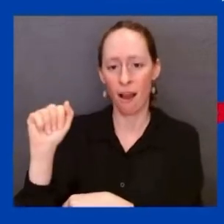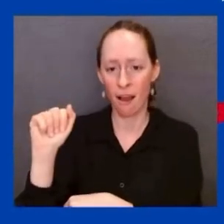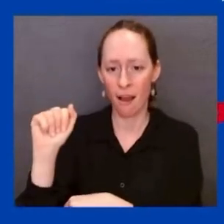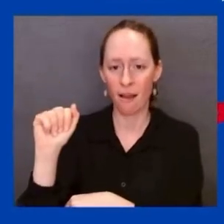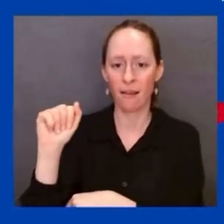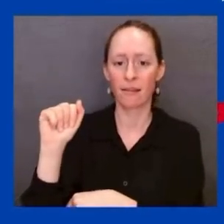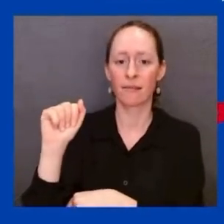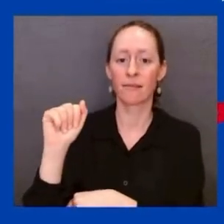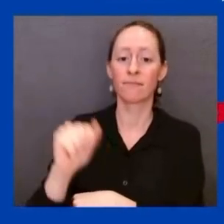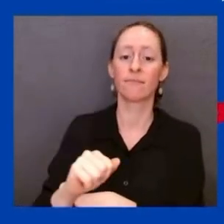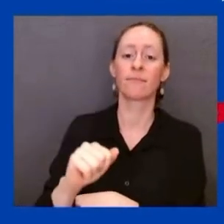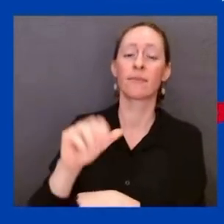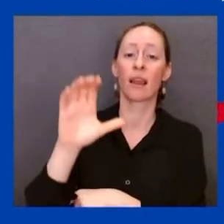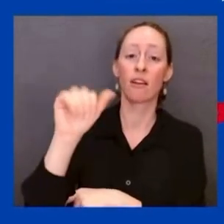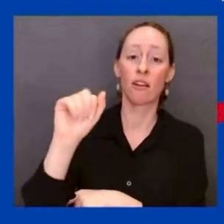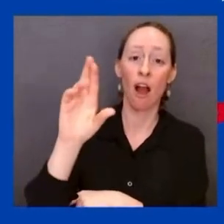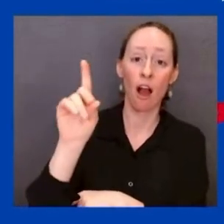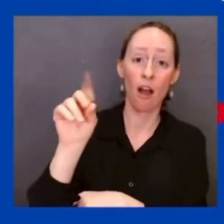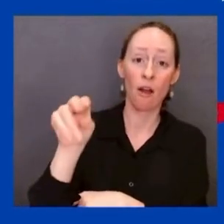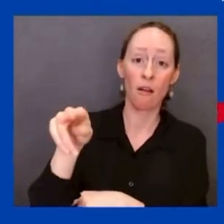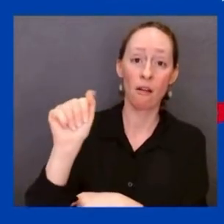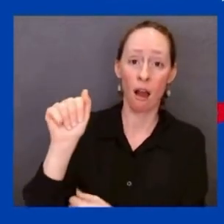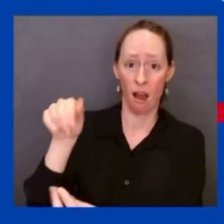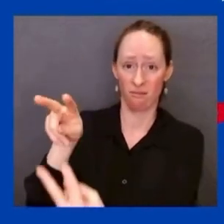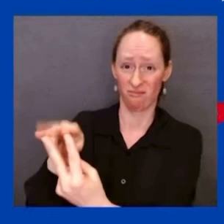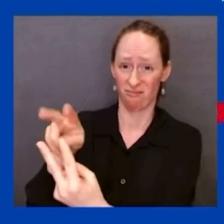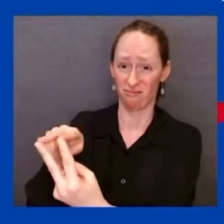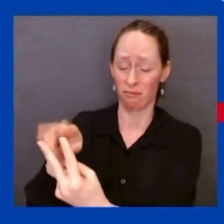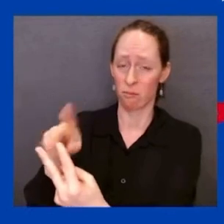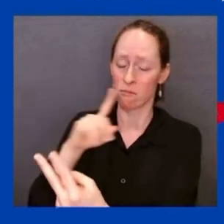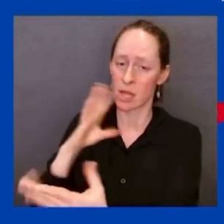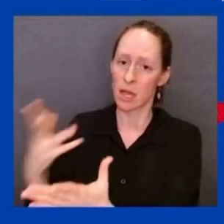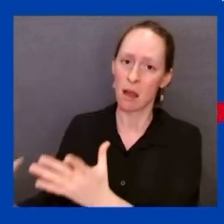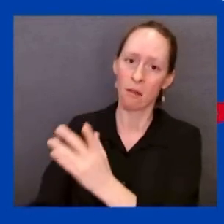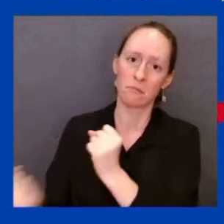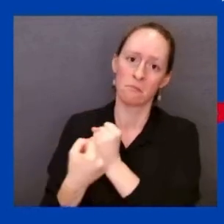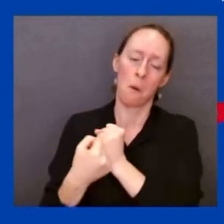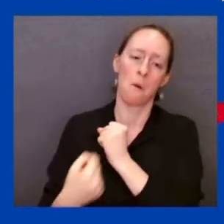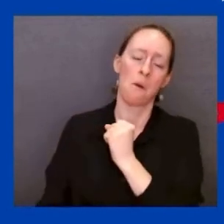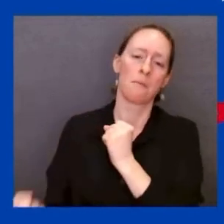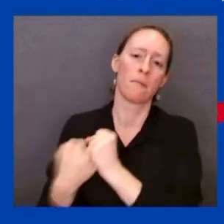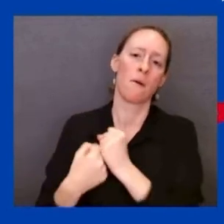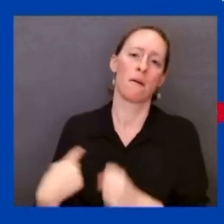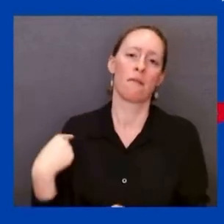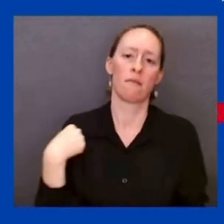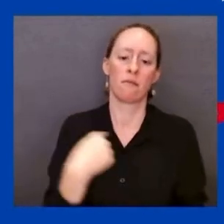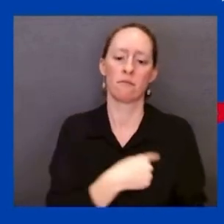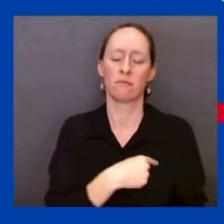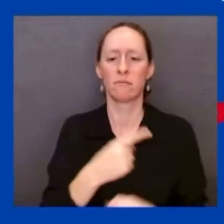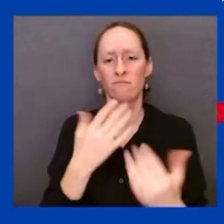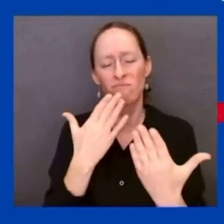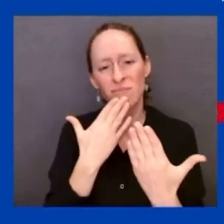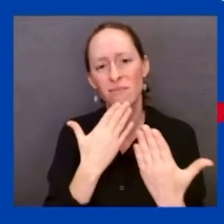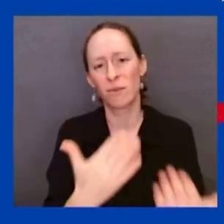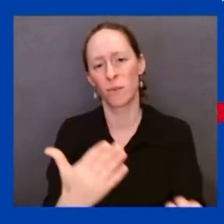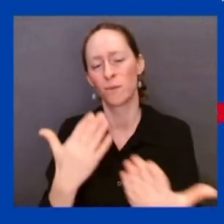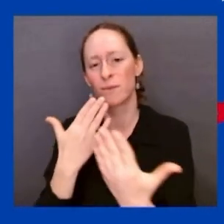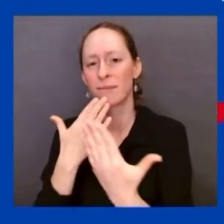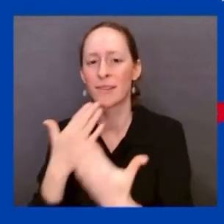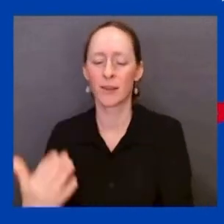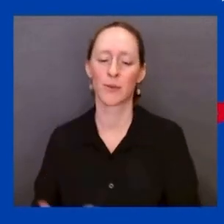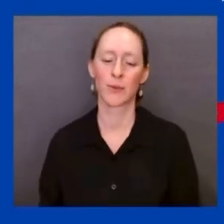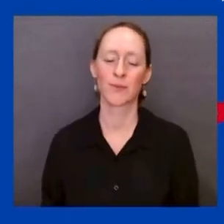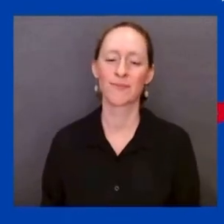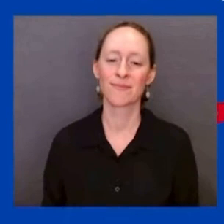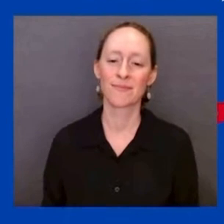on behalf of all of us and our students, so they understood those real stories. Thank you so much. And we